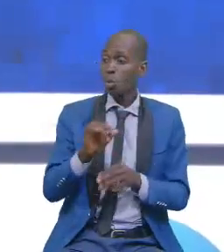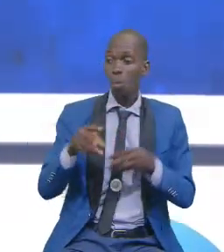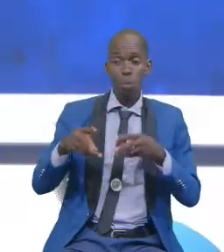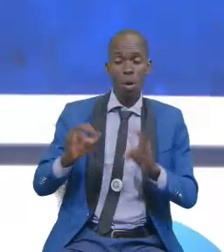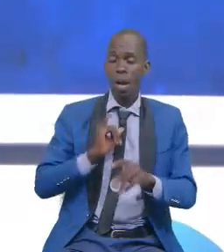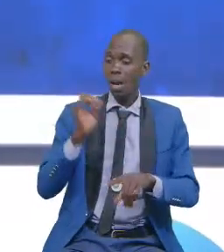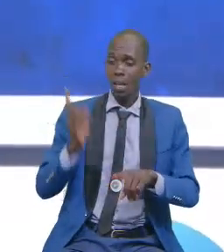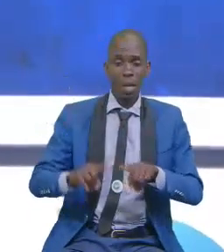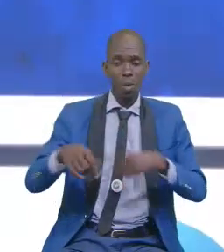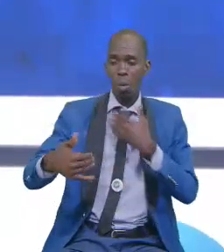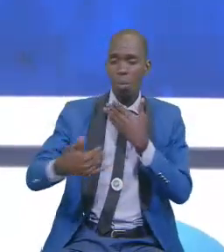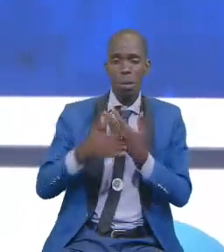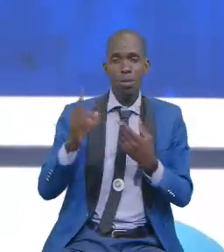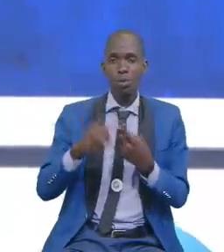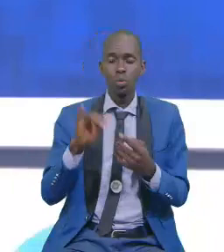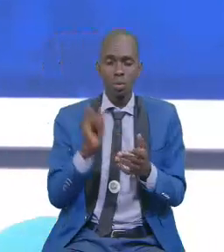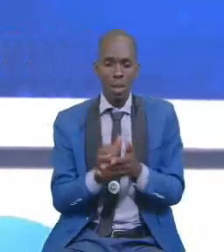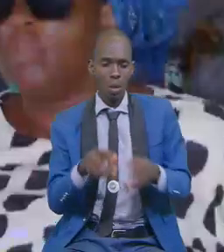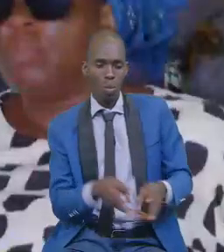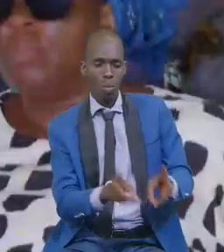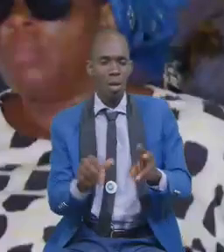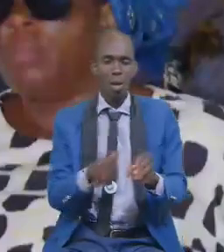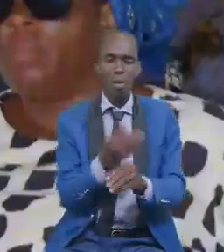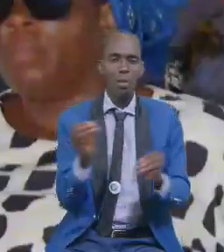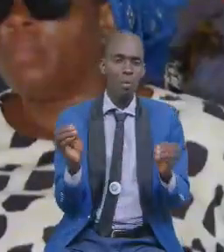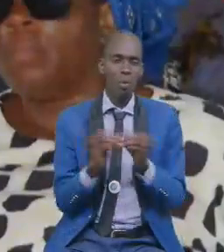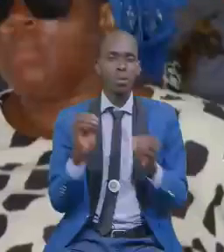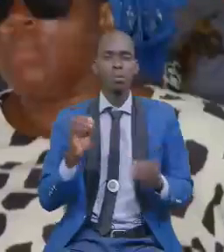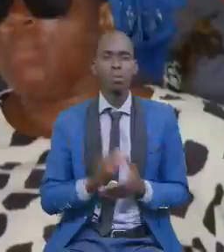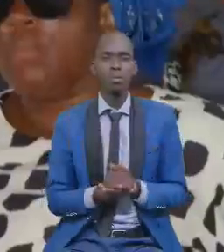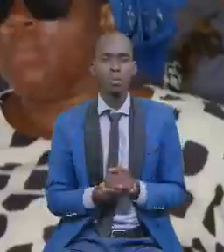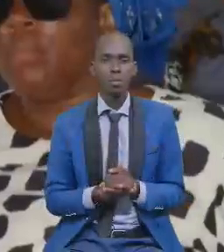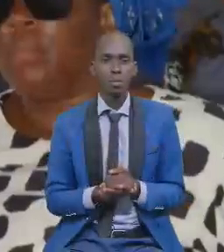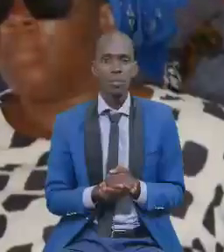go back to those directions anymore.